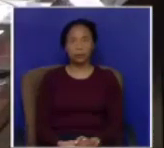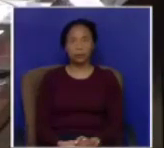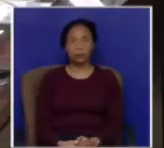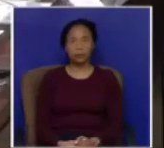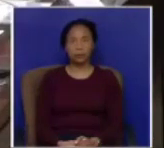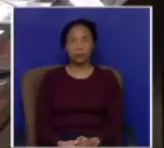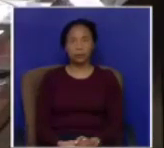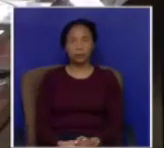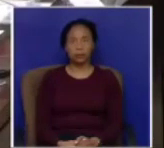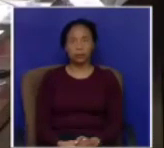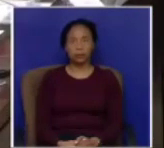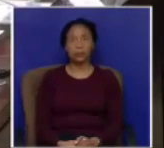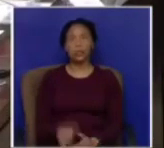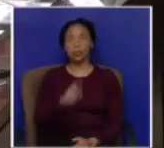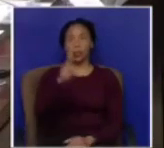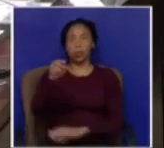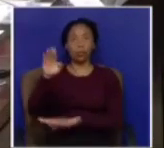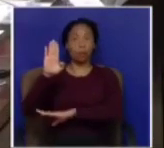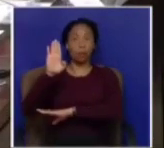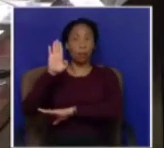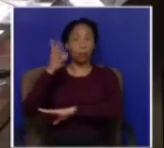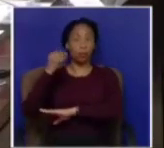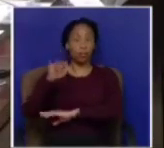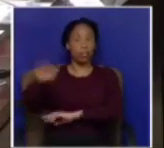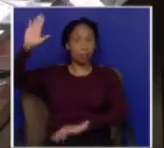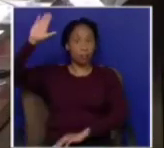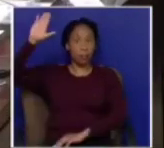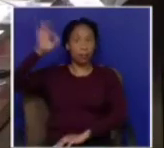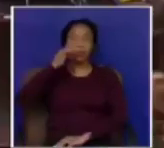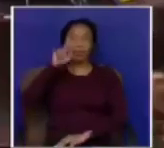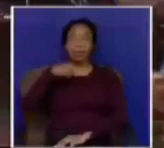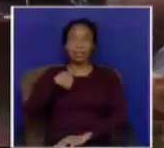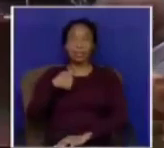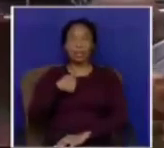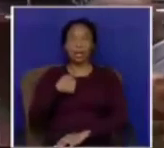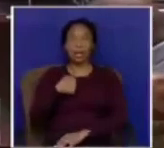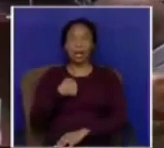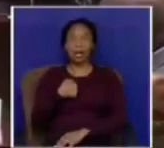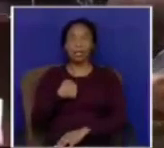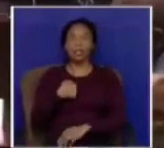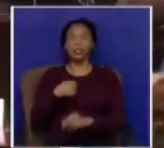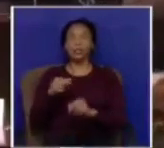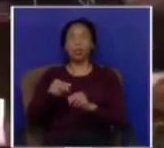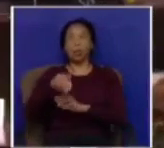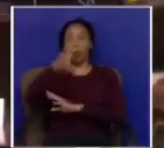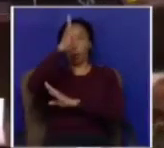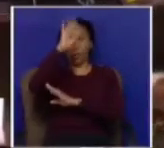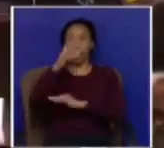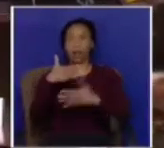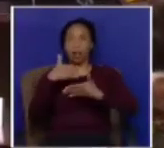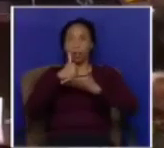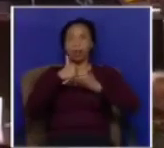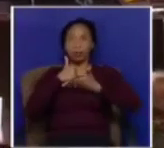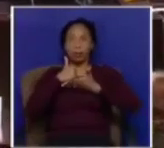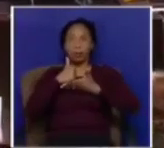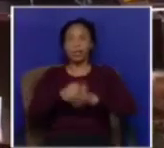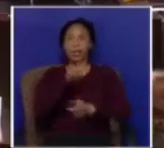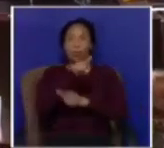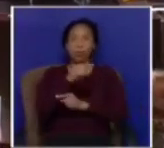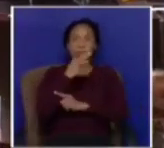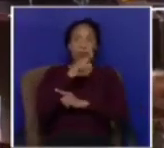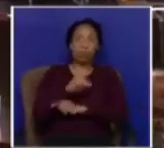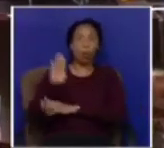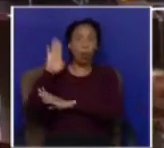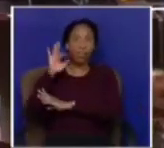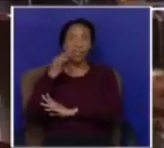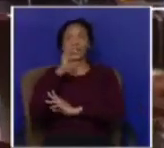Those who have taken the oath, raise your right hand and say, so help me God. Those who have affirmed, raise your right hand and say, I